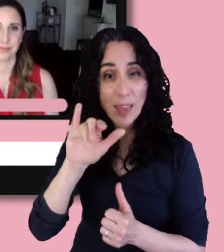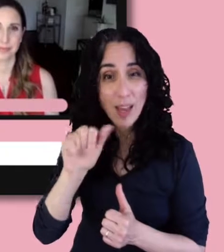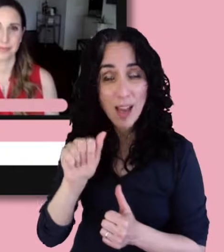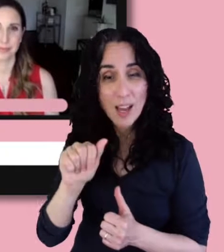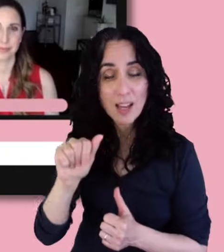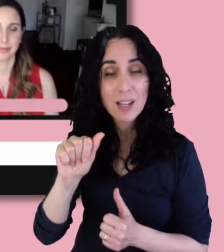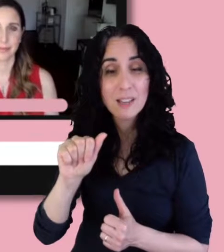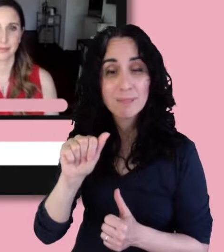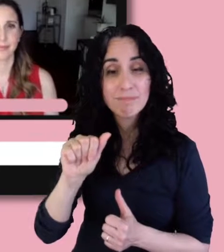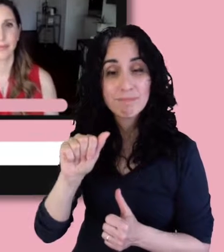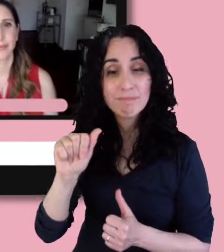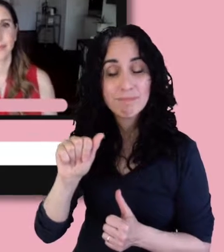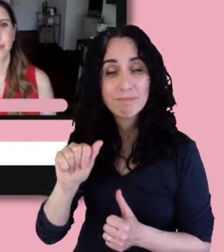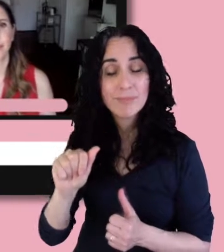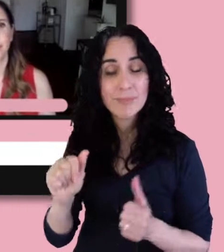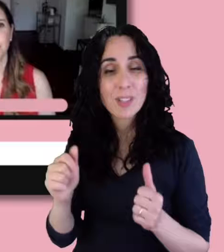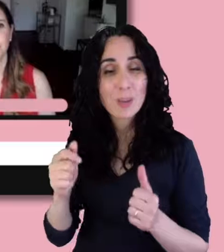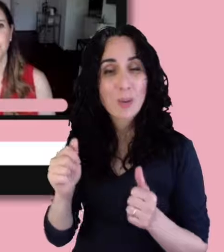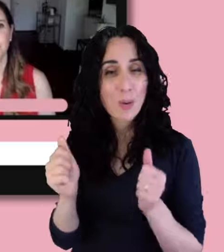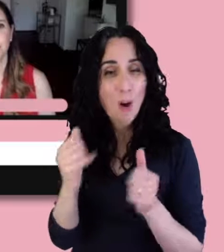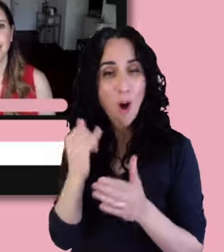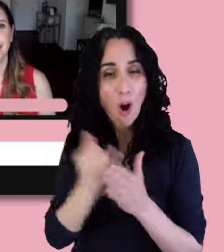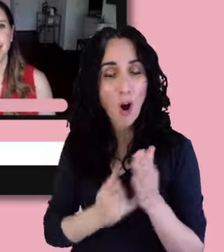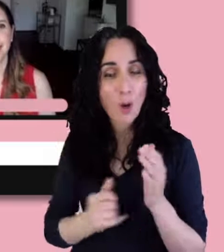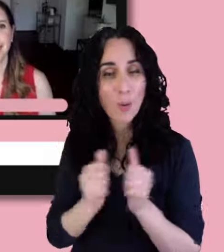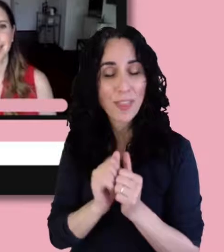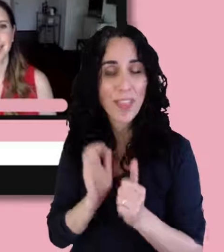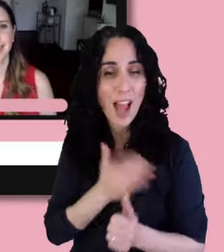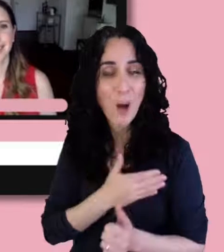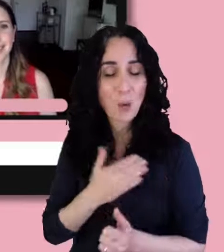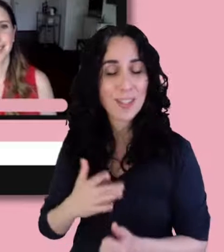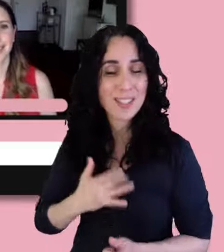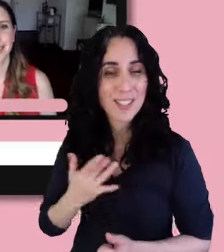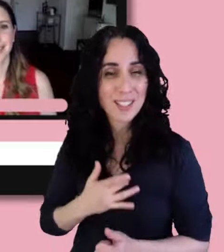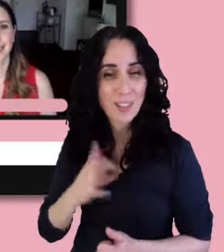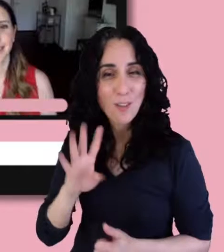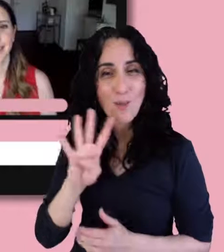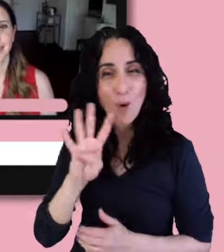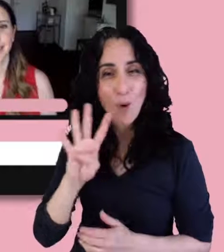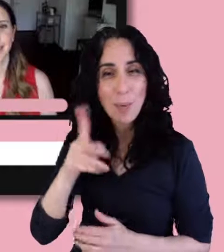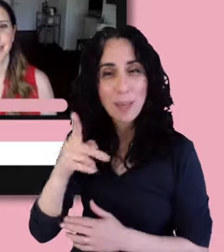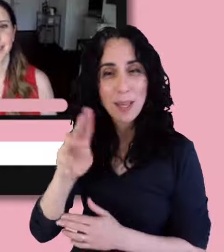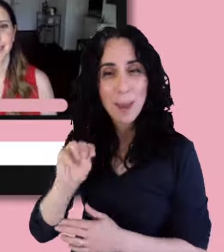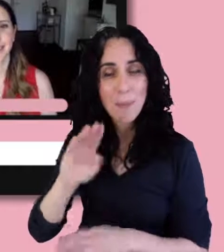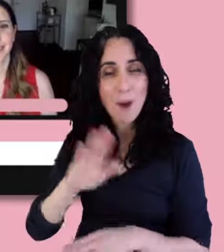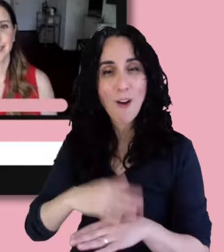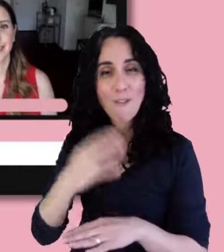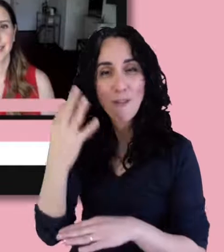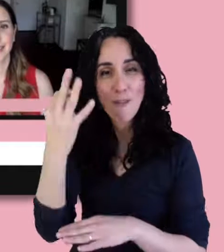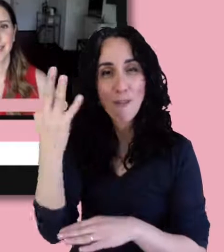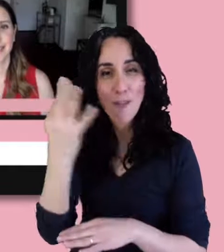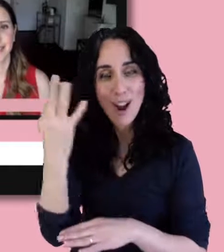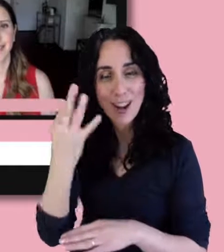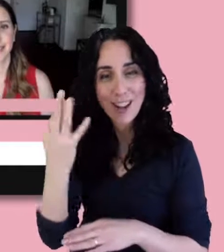us art with our five senses. So make sure you tune in 4 p.m. on Friday to us,